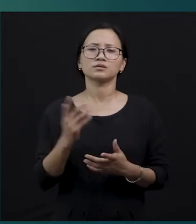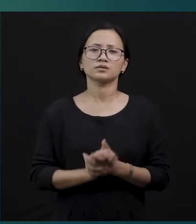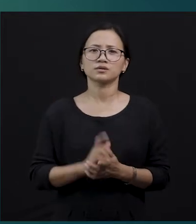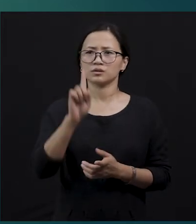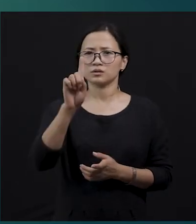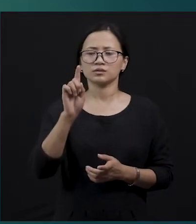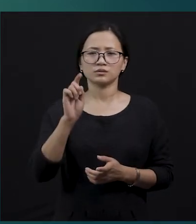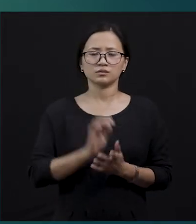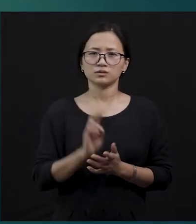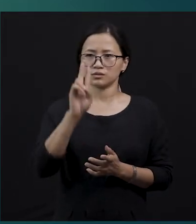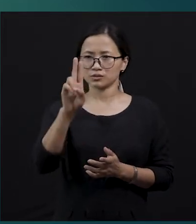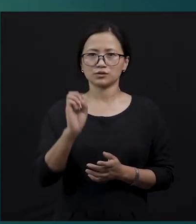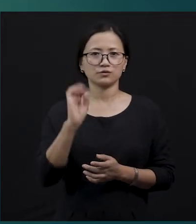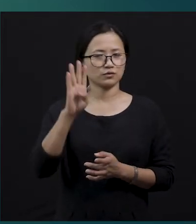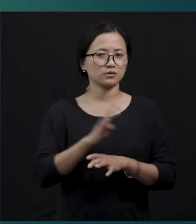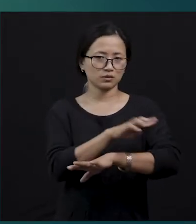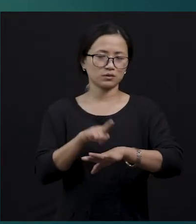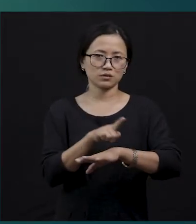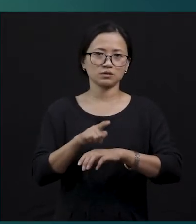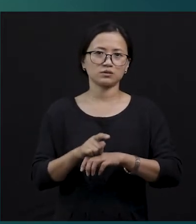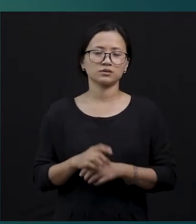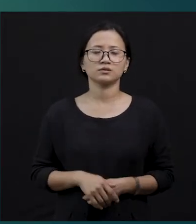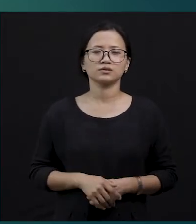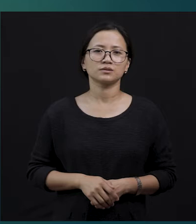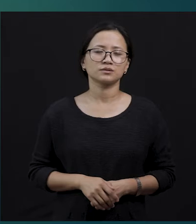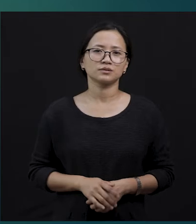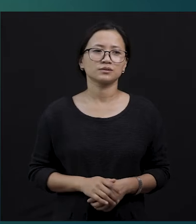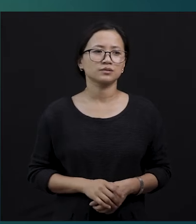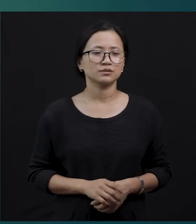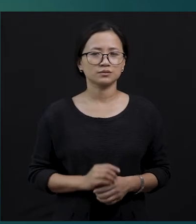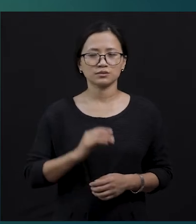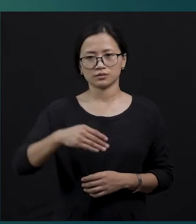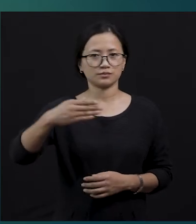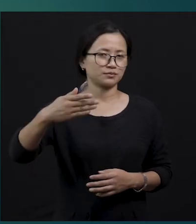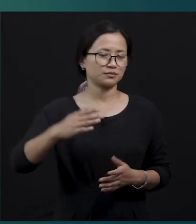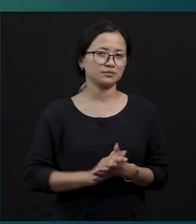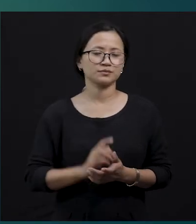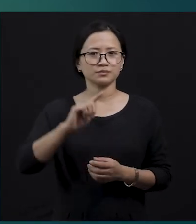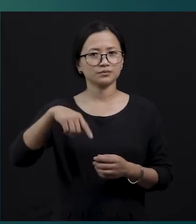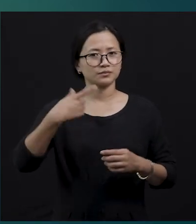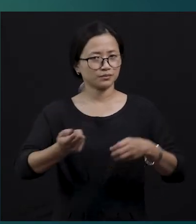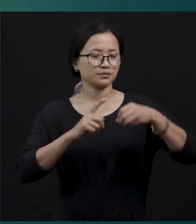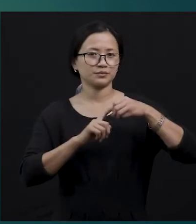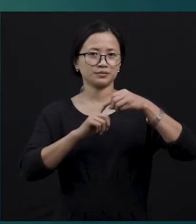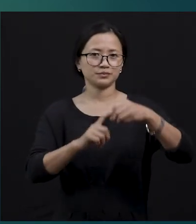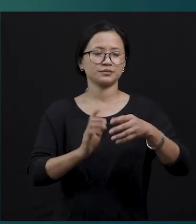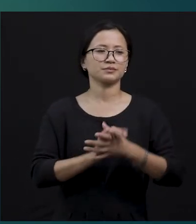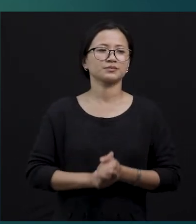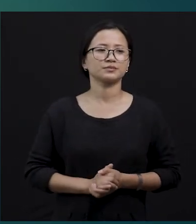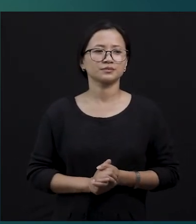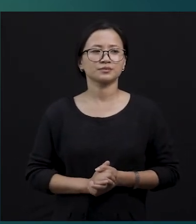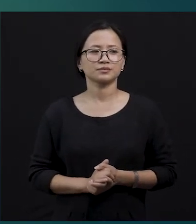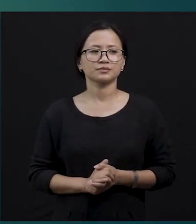You have 24 hours, right? All right. Let's proceed to the next question. That